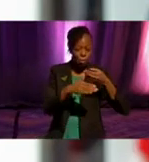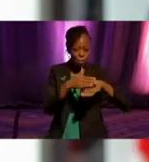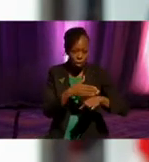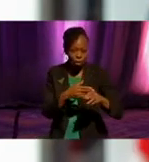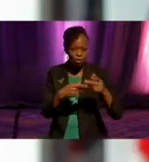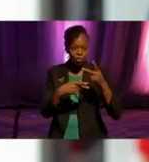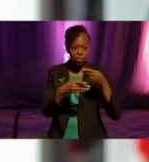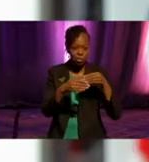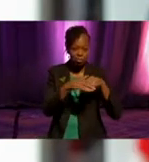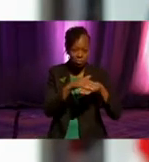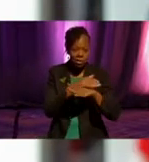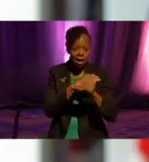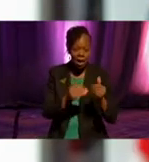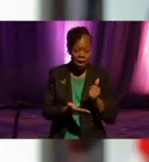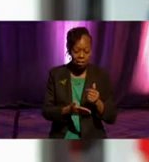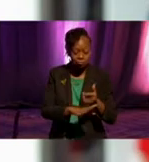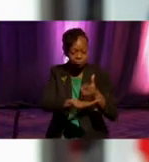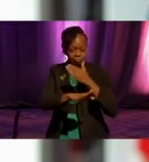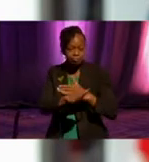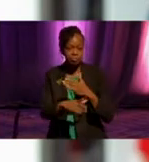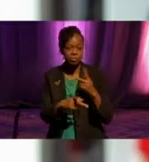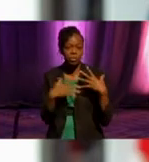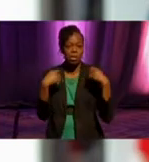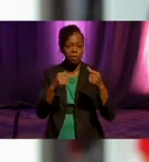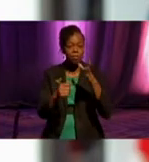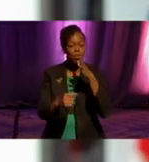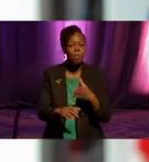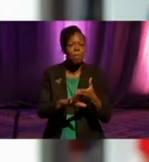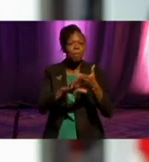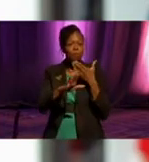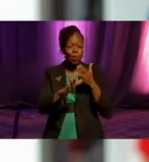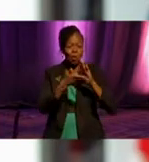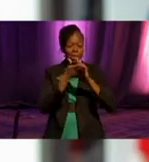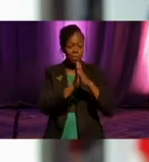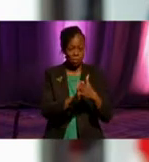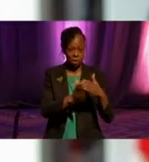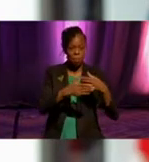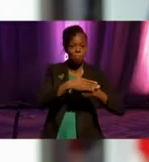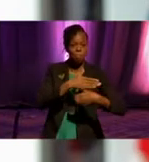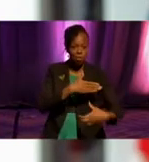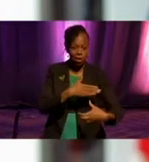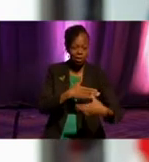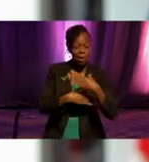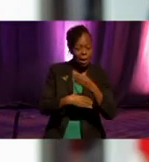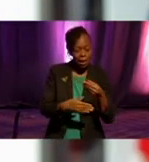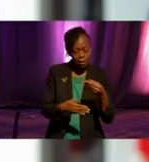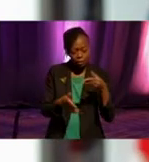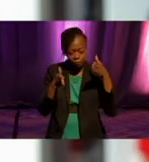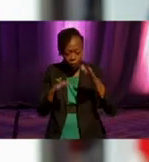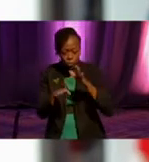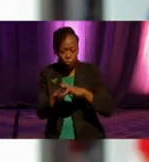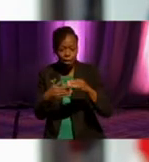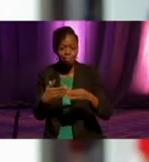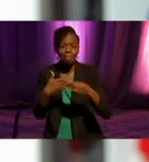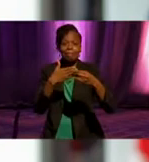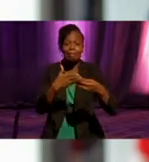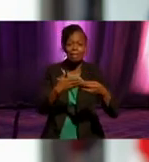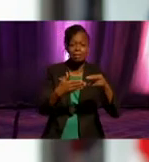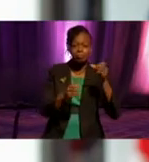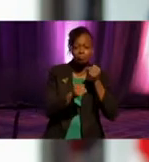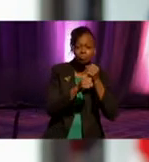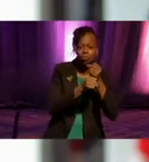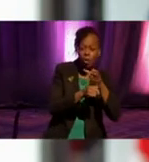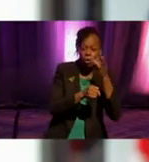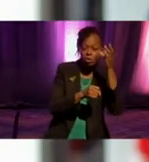before they become pregnant to address the leading causes of infant death in the district. And we're doing this with strategic partners such